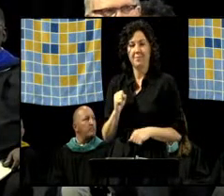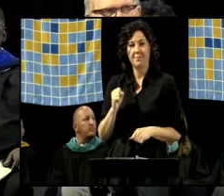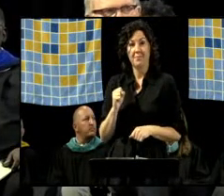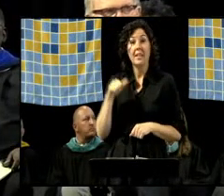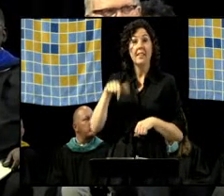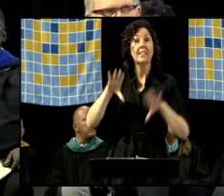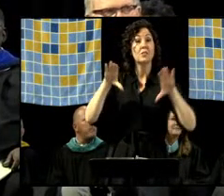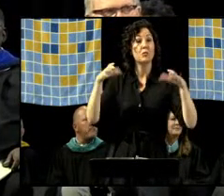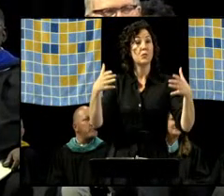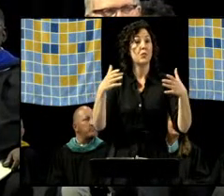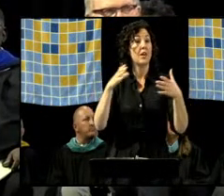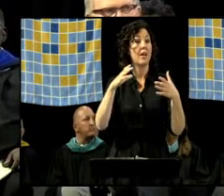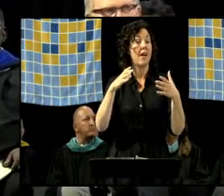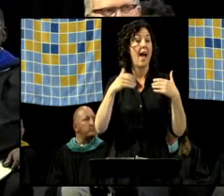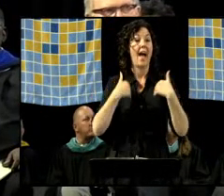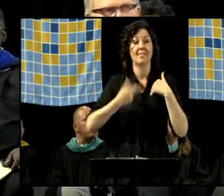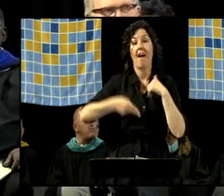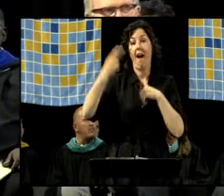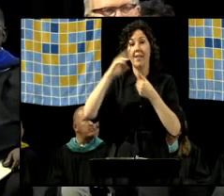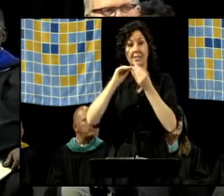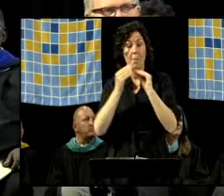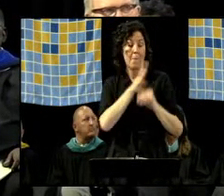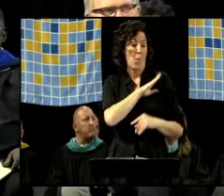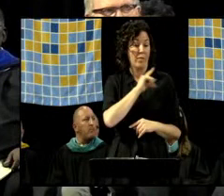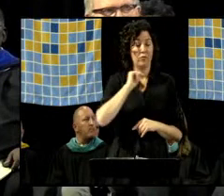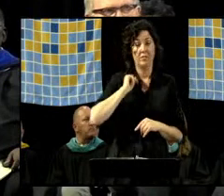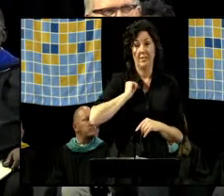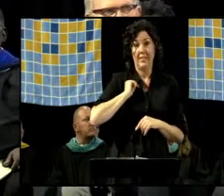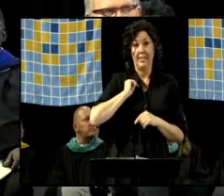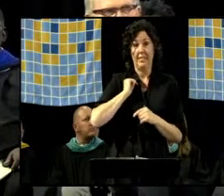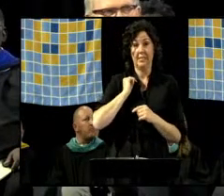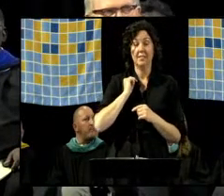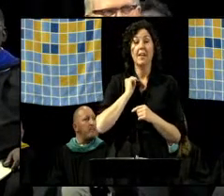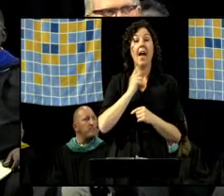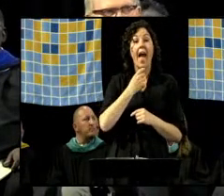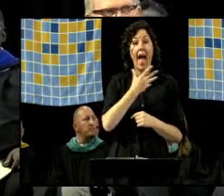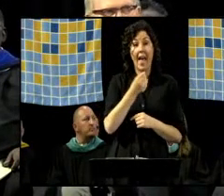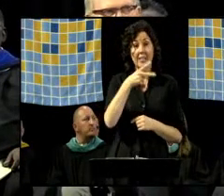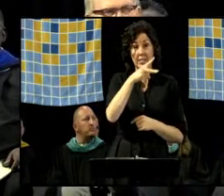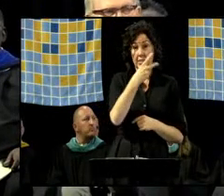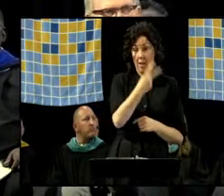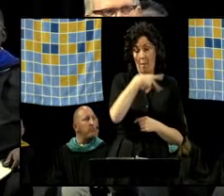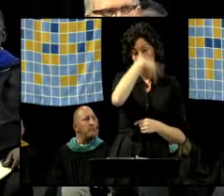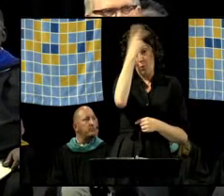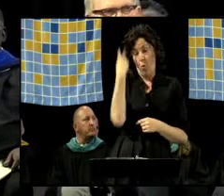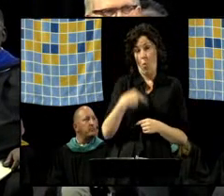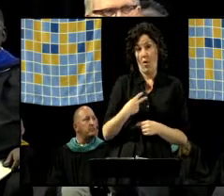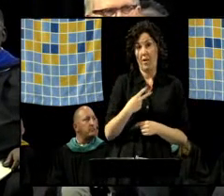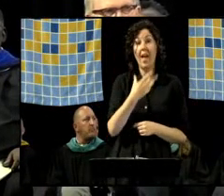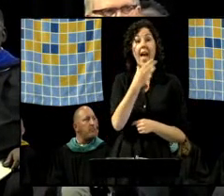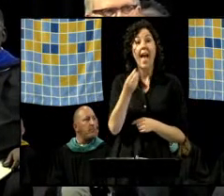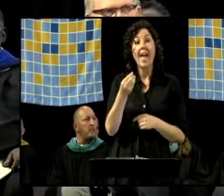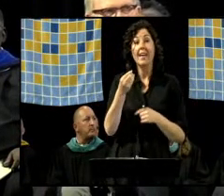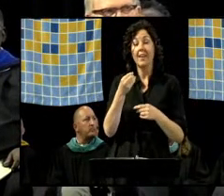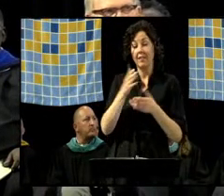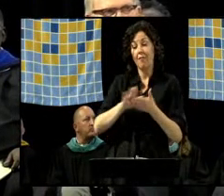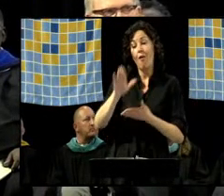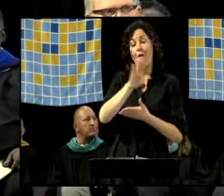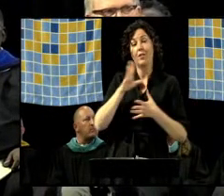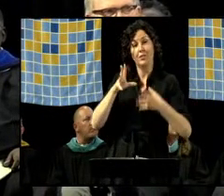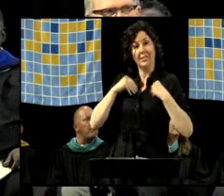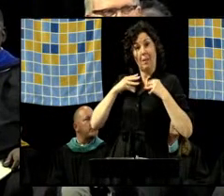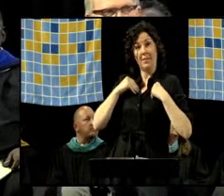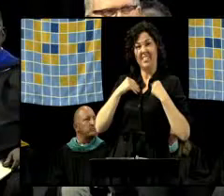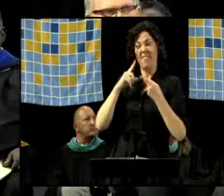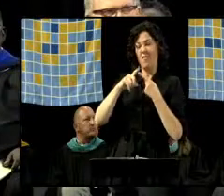graduating class has the highest number of Board of Trustees scholars, Double Cord honor graduates, and college acceptances of